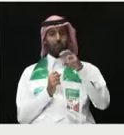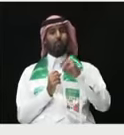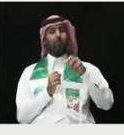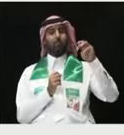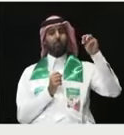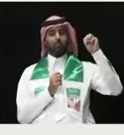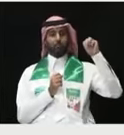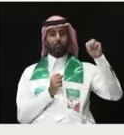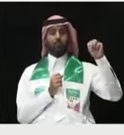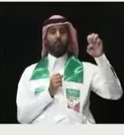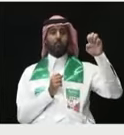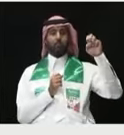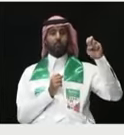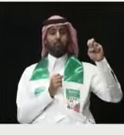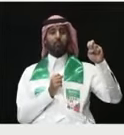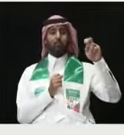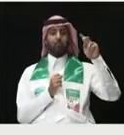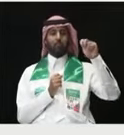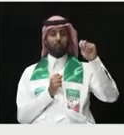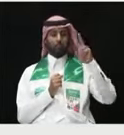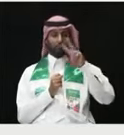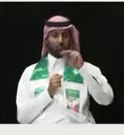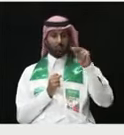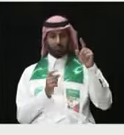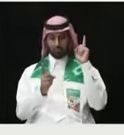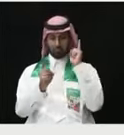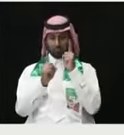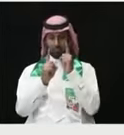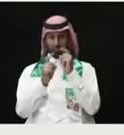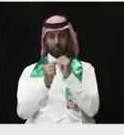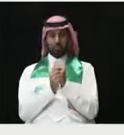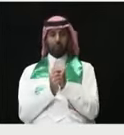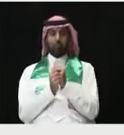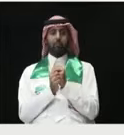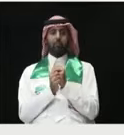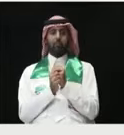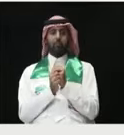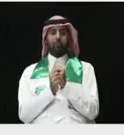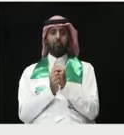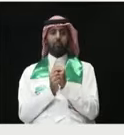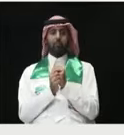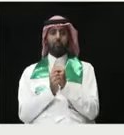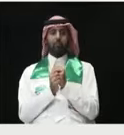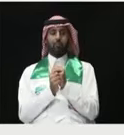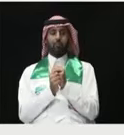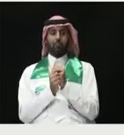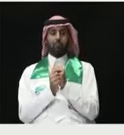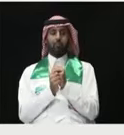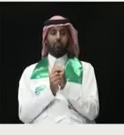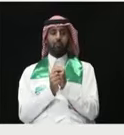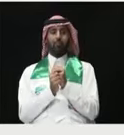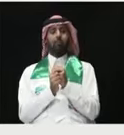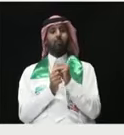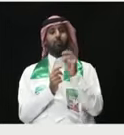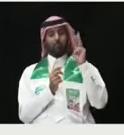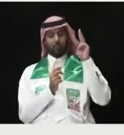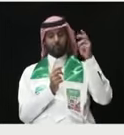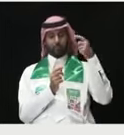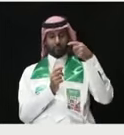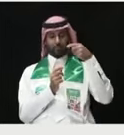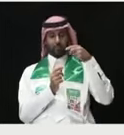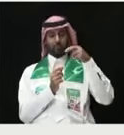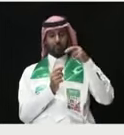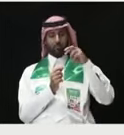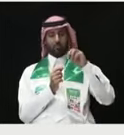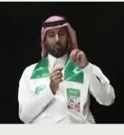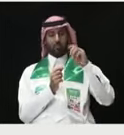met in here. Let's take another example. Another example, when Hans met